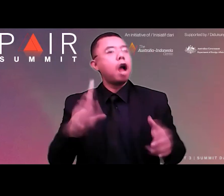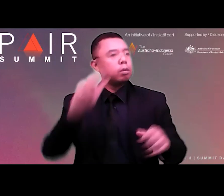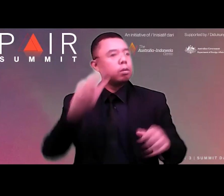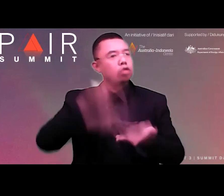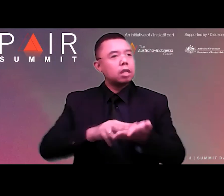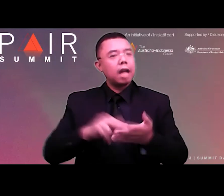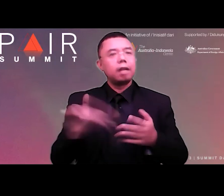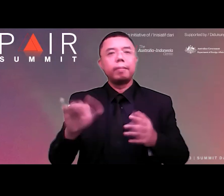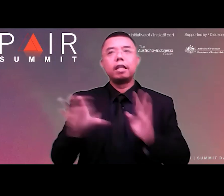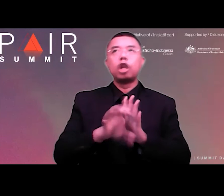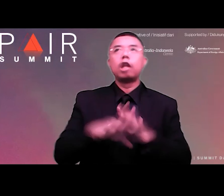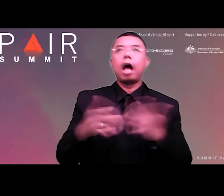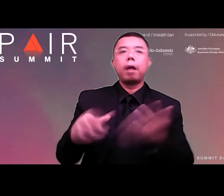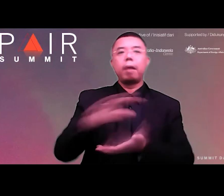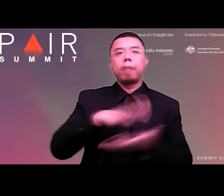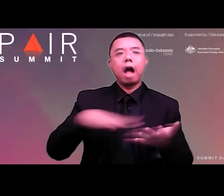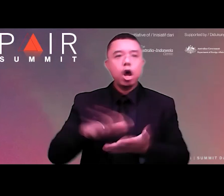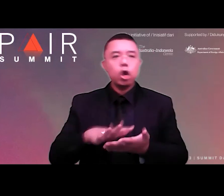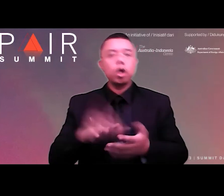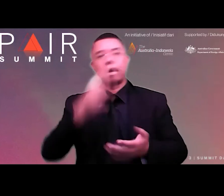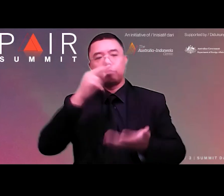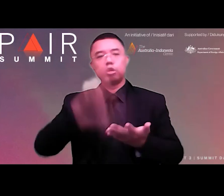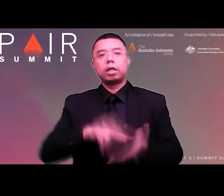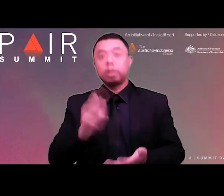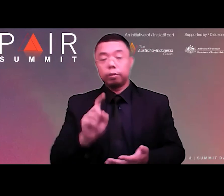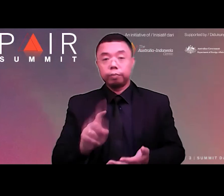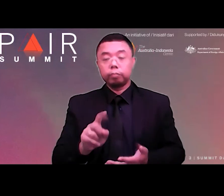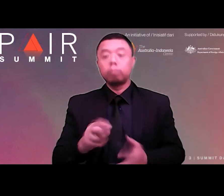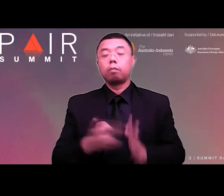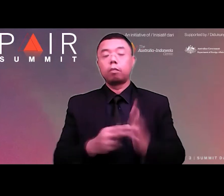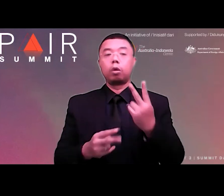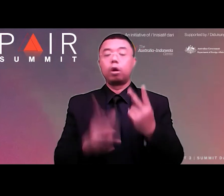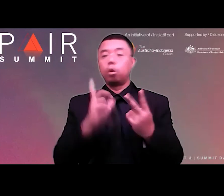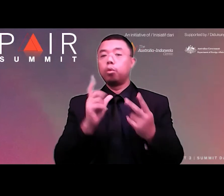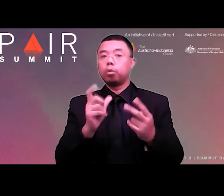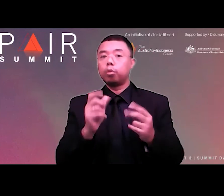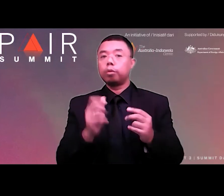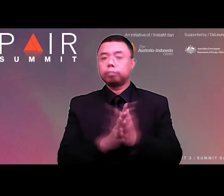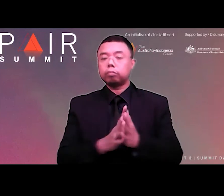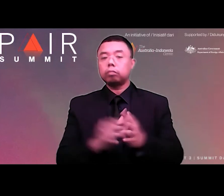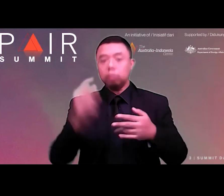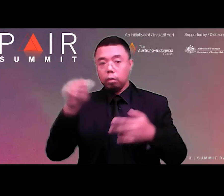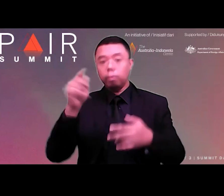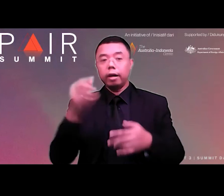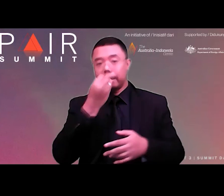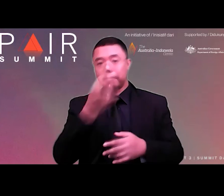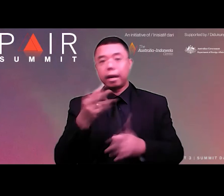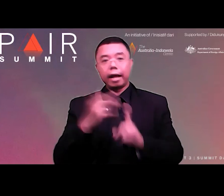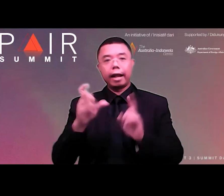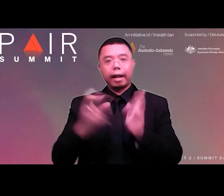decisions. Secondly, to pick up a point that Helen raised earlier, I think it does align